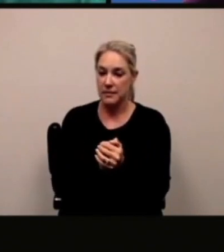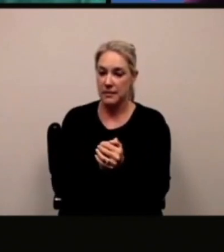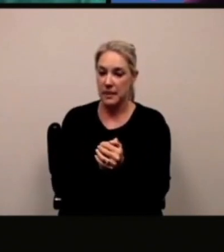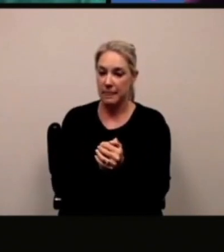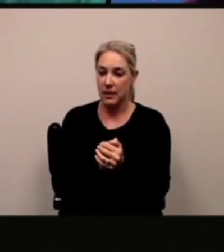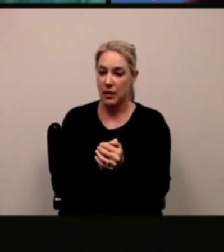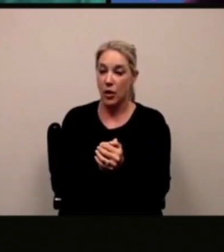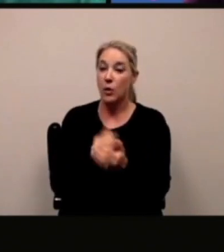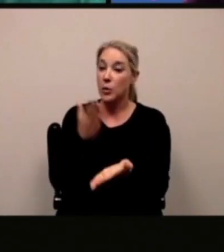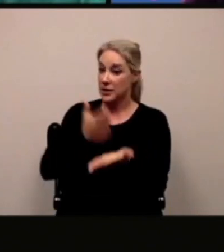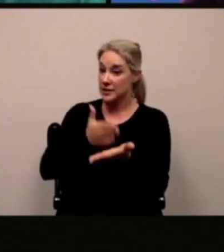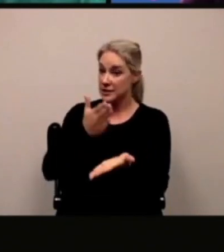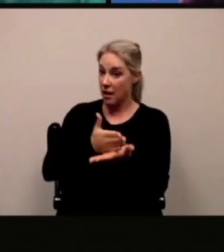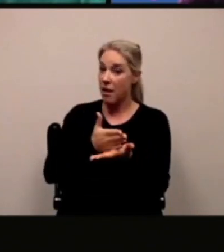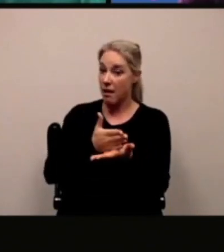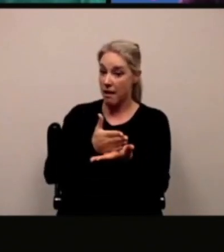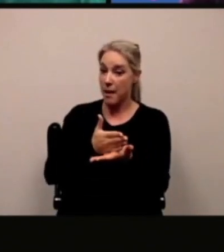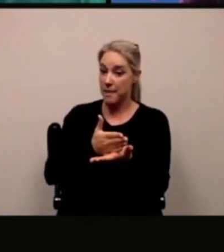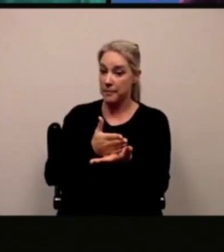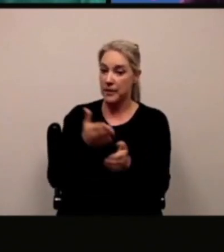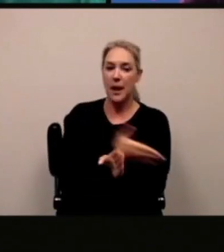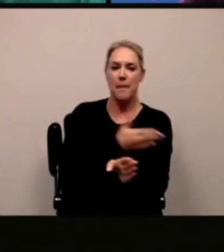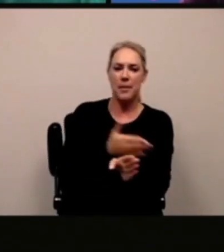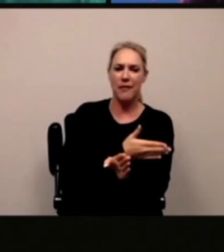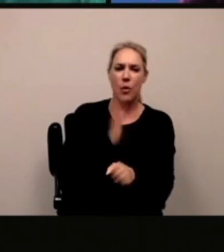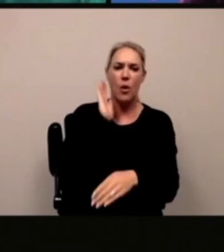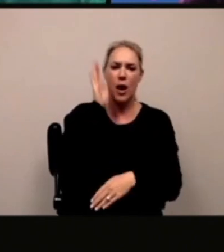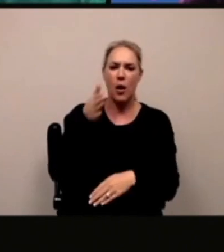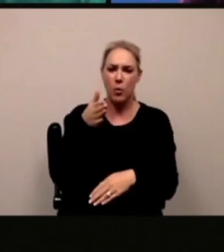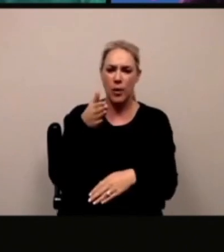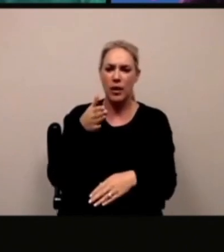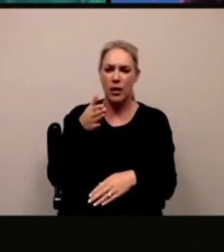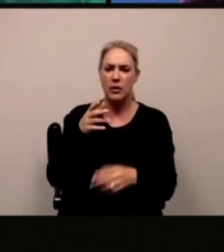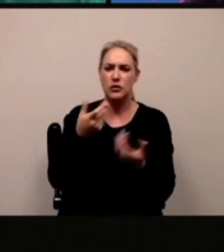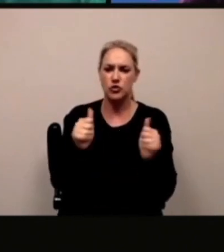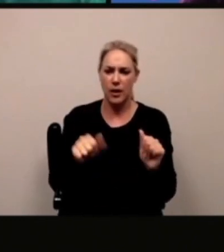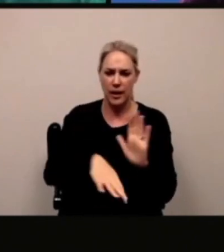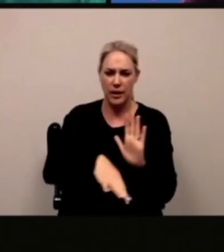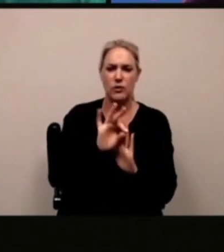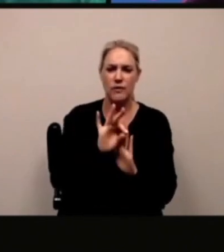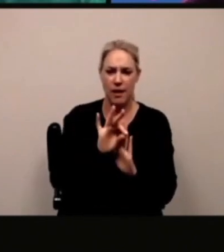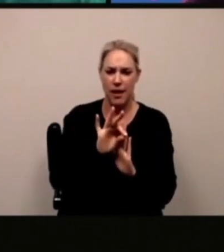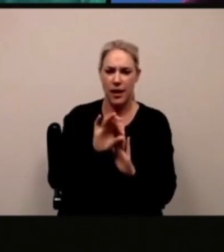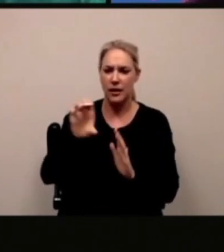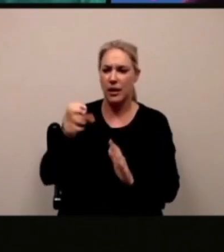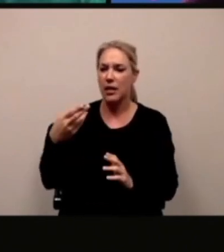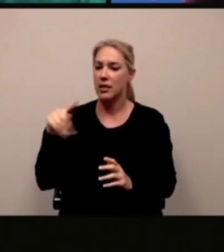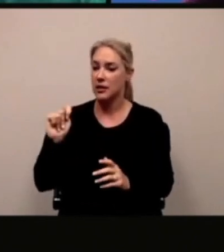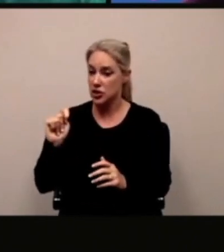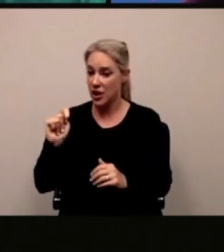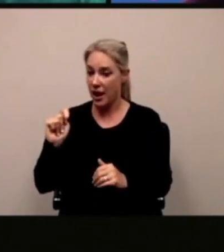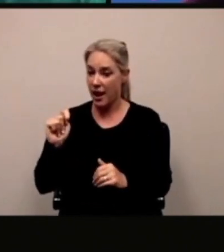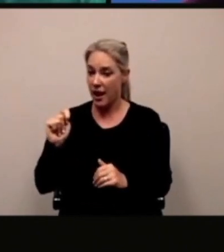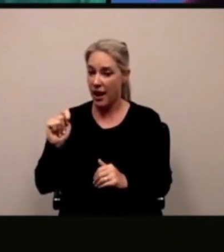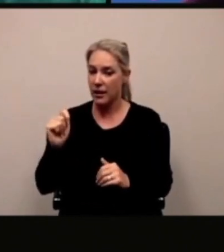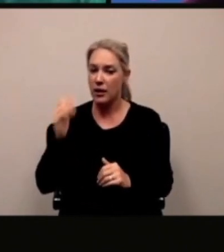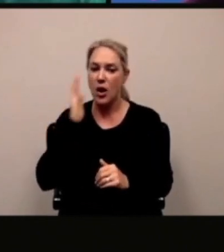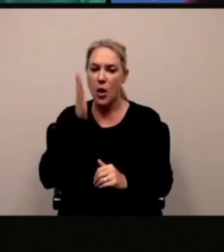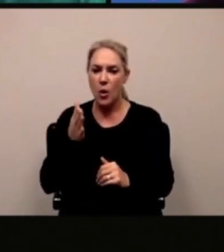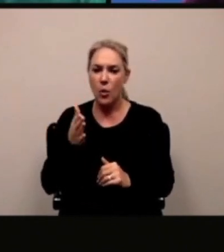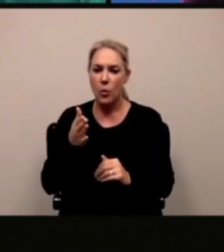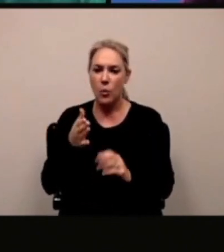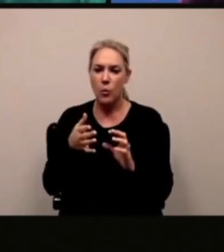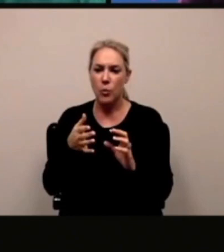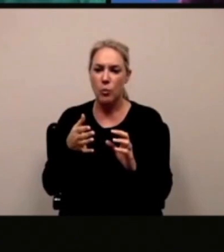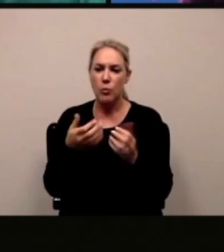off and stop. But before I do so, I will try to find, everybody keeps asking for the chat. I'm going to try to find some way to get this chat